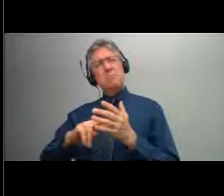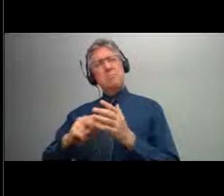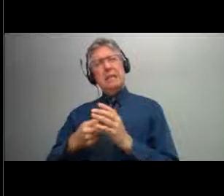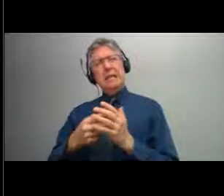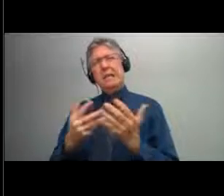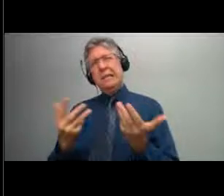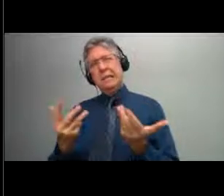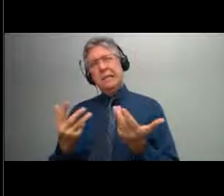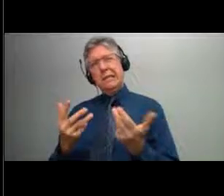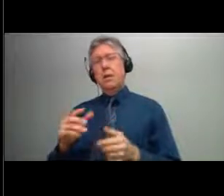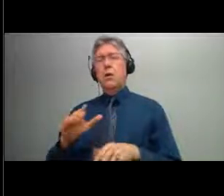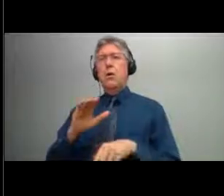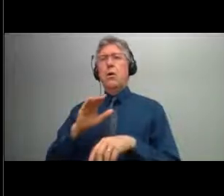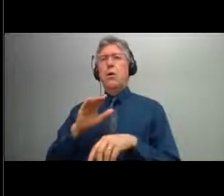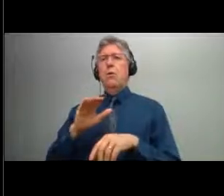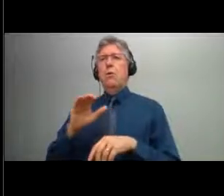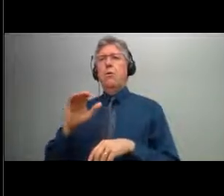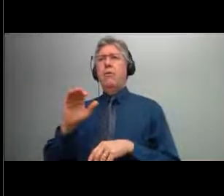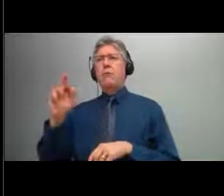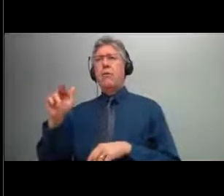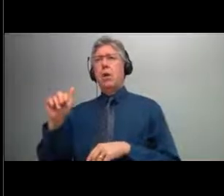of on and off of